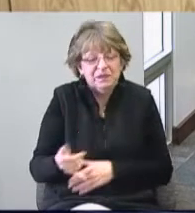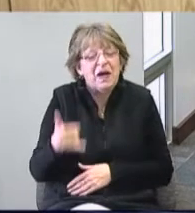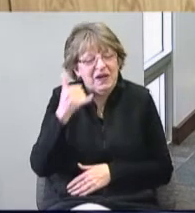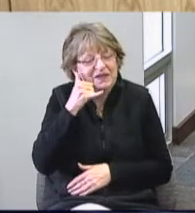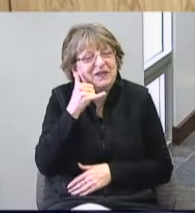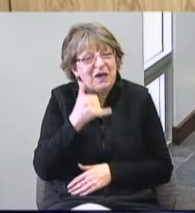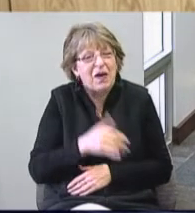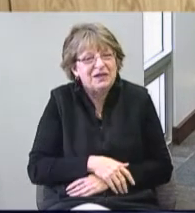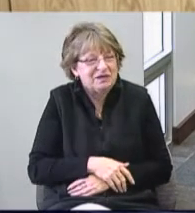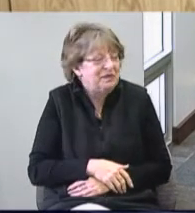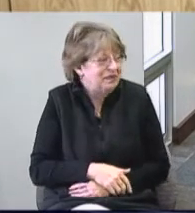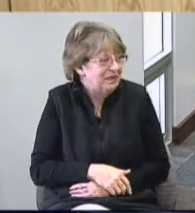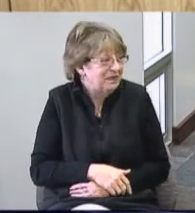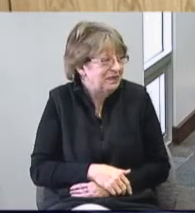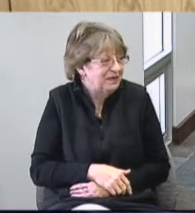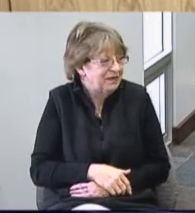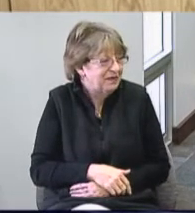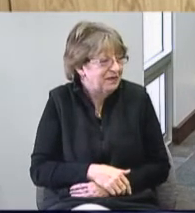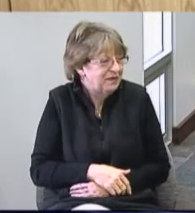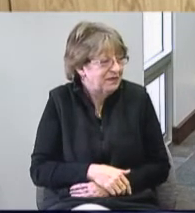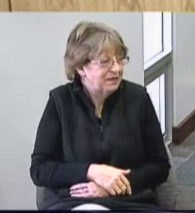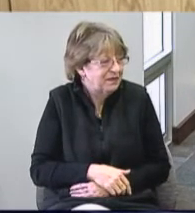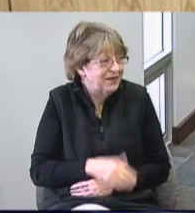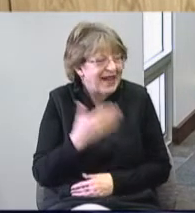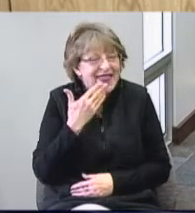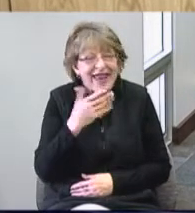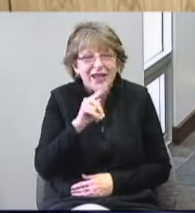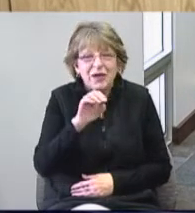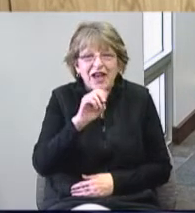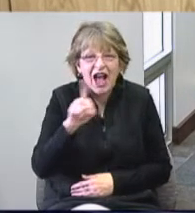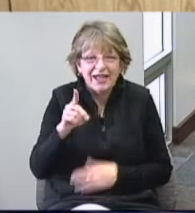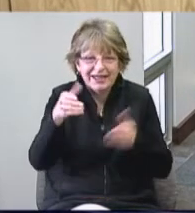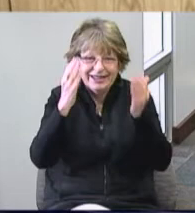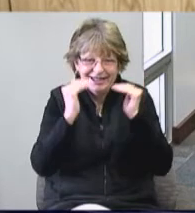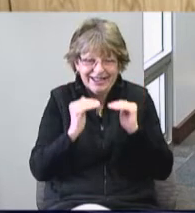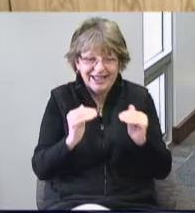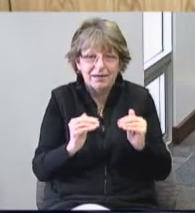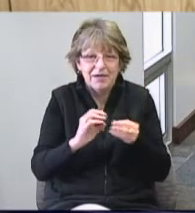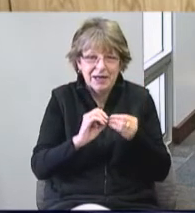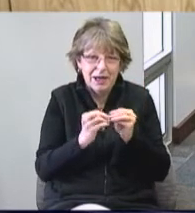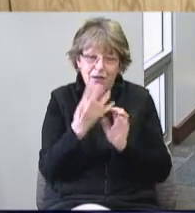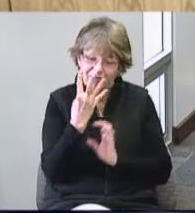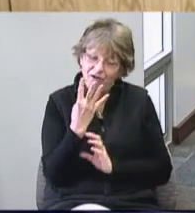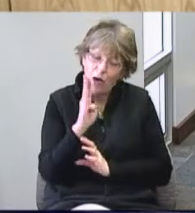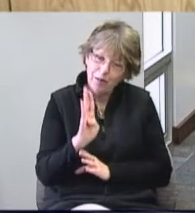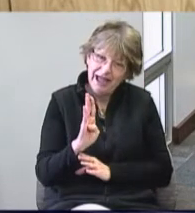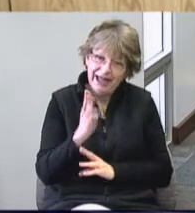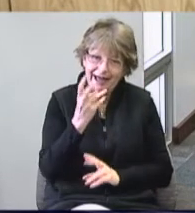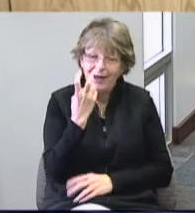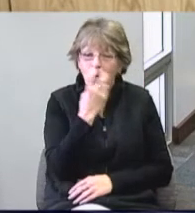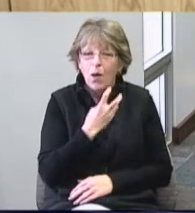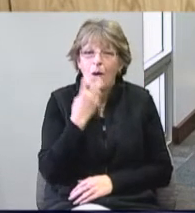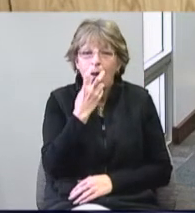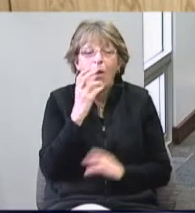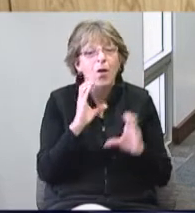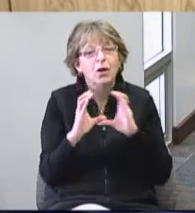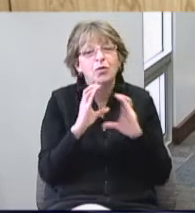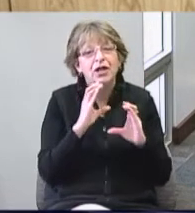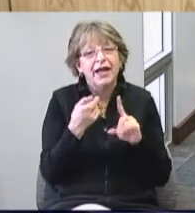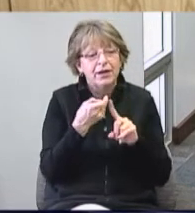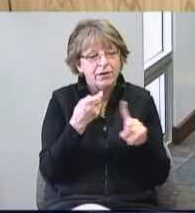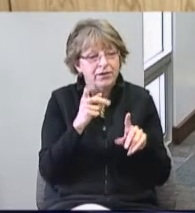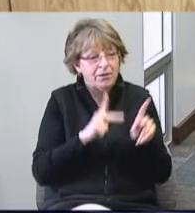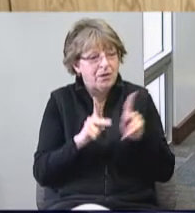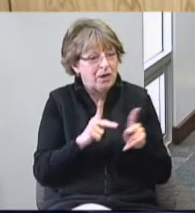have. Thank you, Todd. you bet. Next item, please. Item 4B, oral communications from the